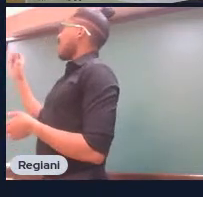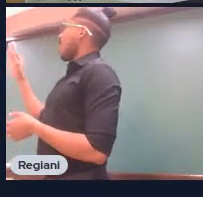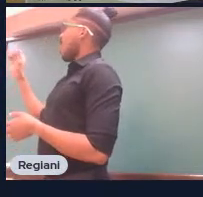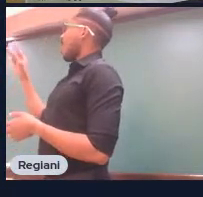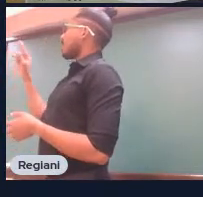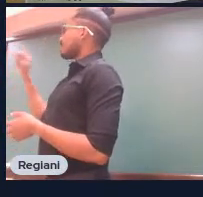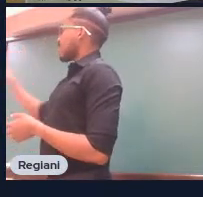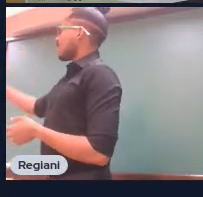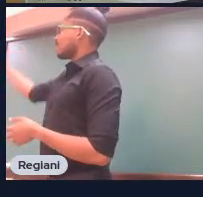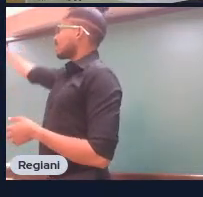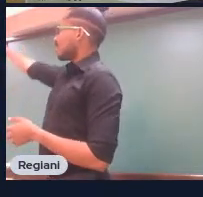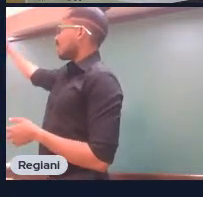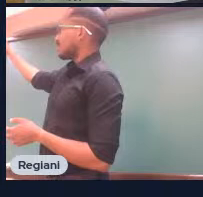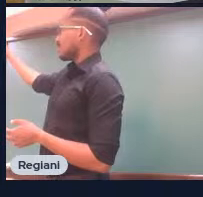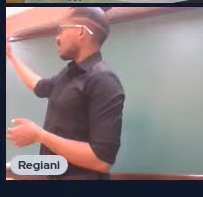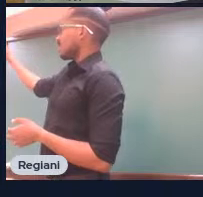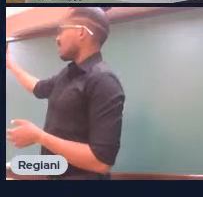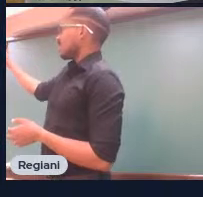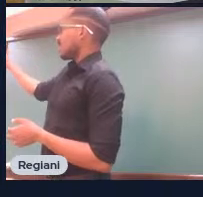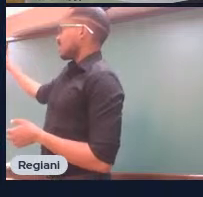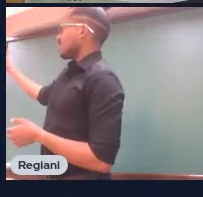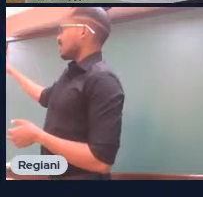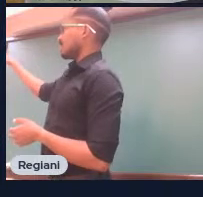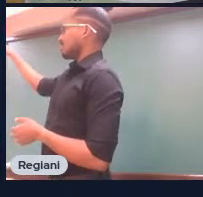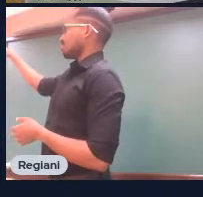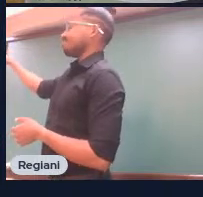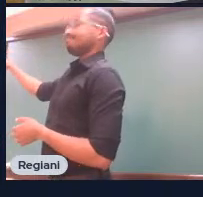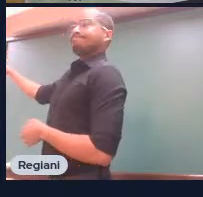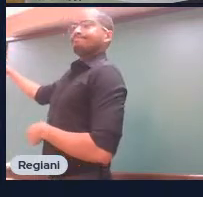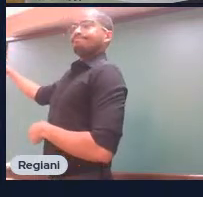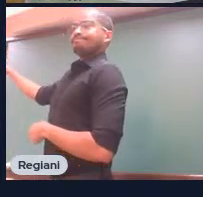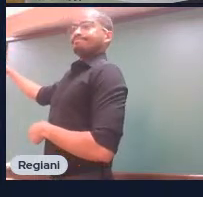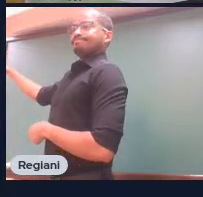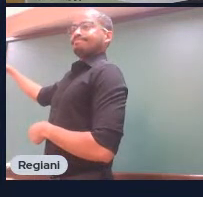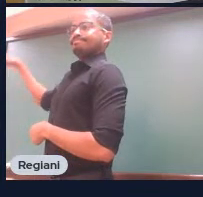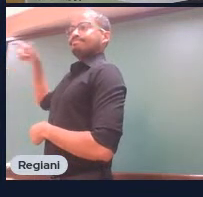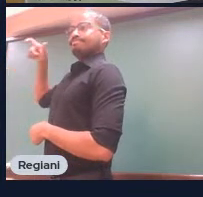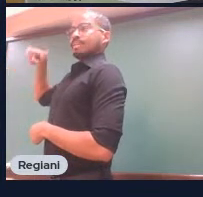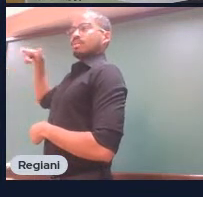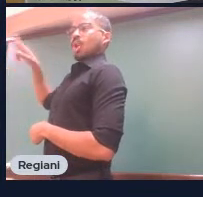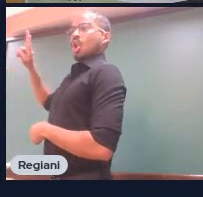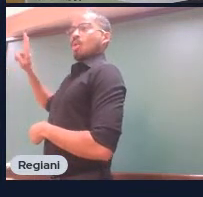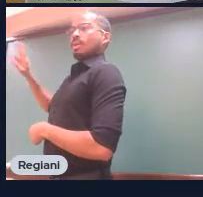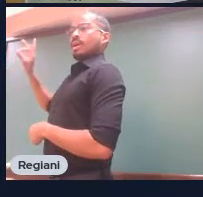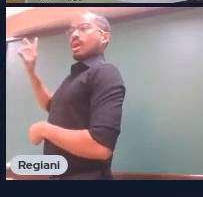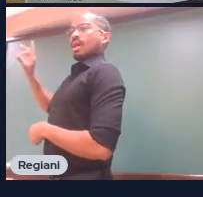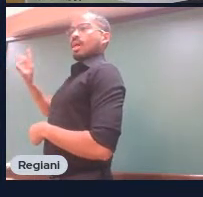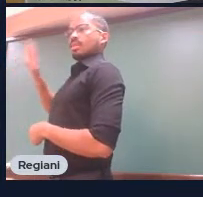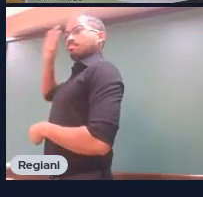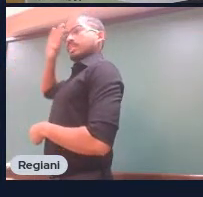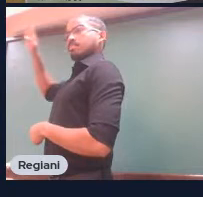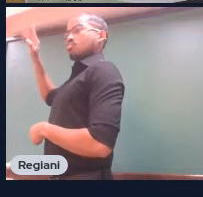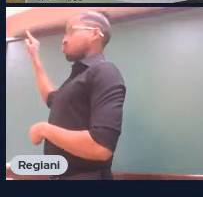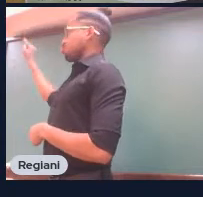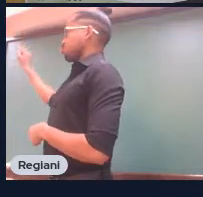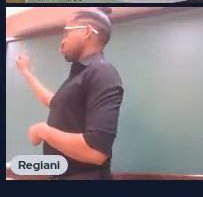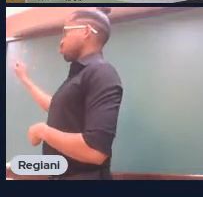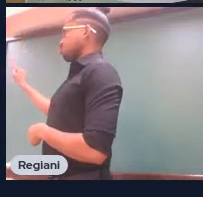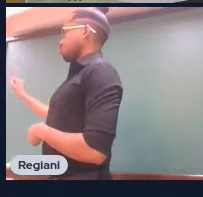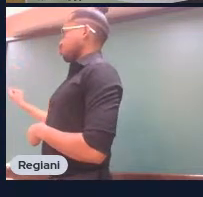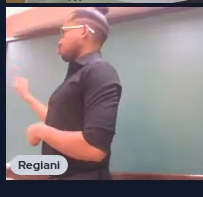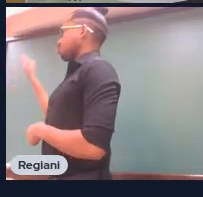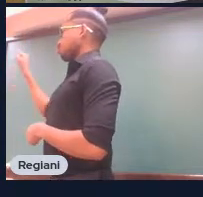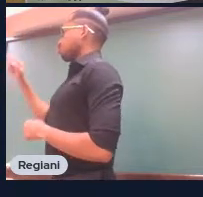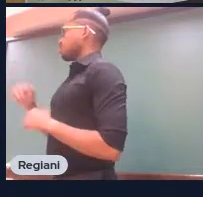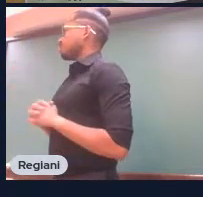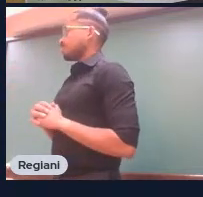AusLex, Donnie Princeton and Rufus Strauss for FLex, Amy Chi and Gregory James for AsiaLex. So, as we've heard in